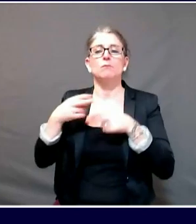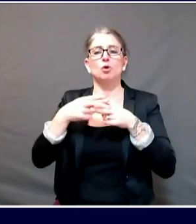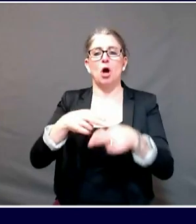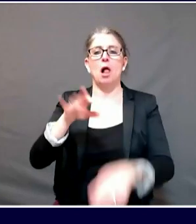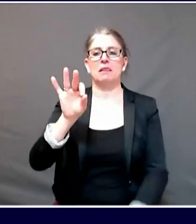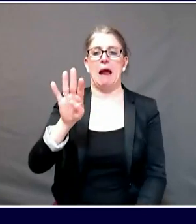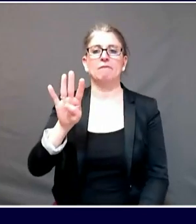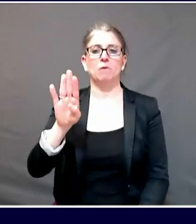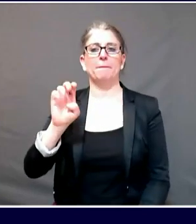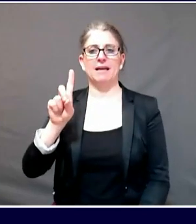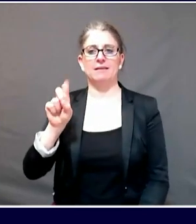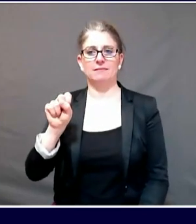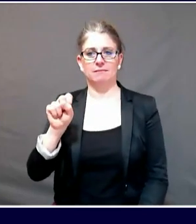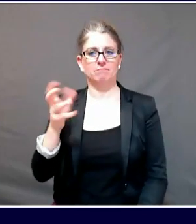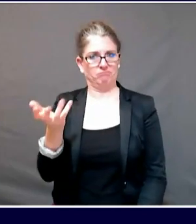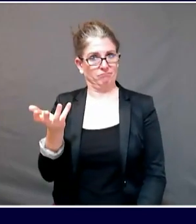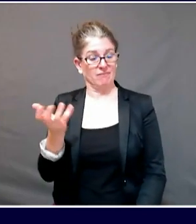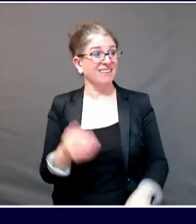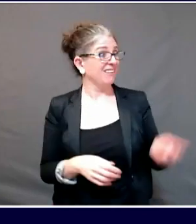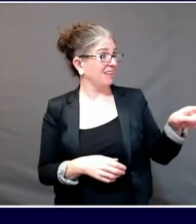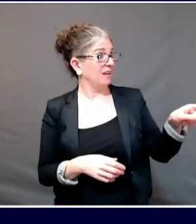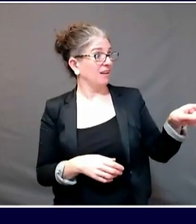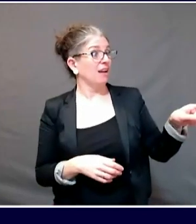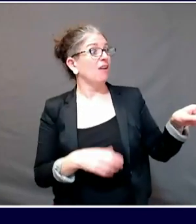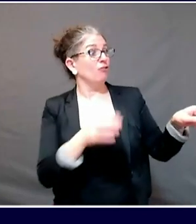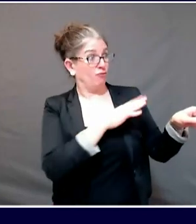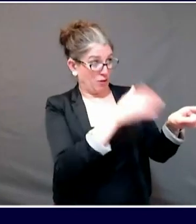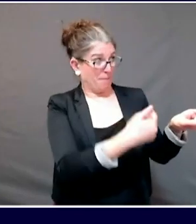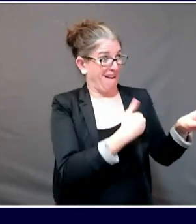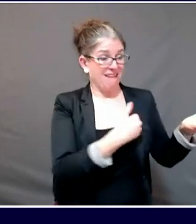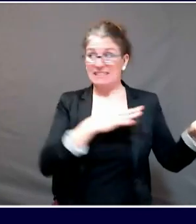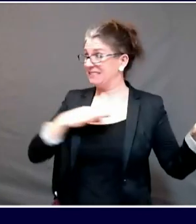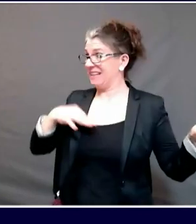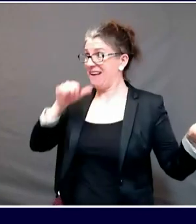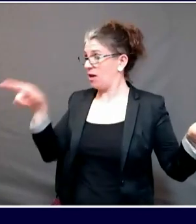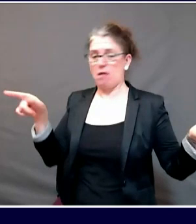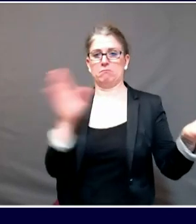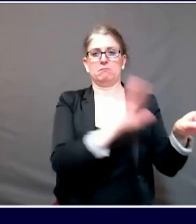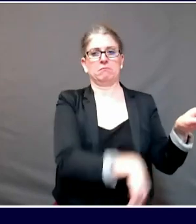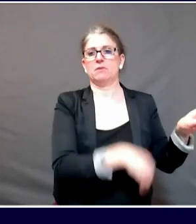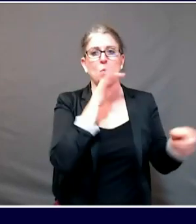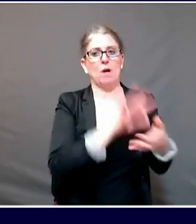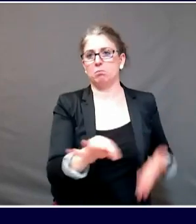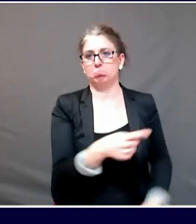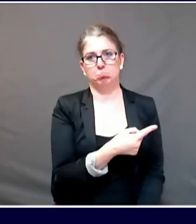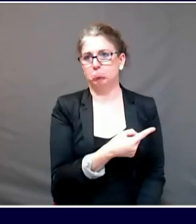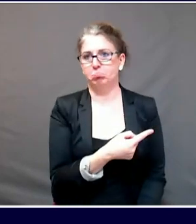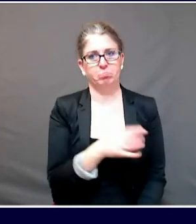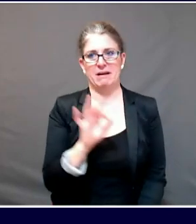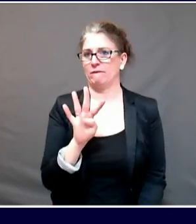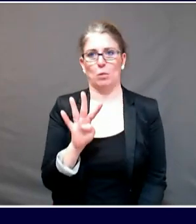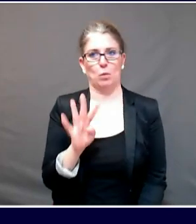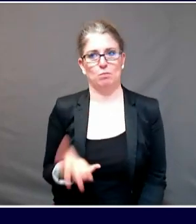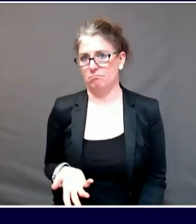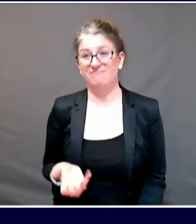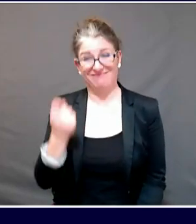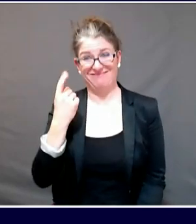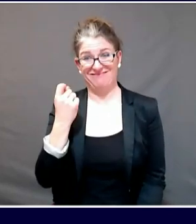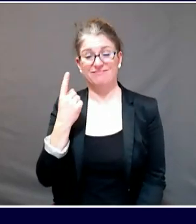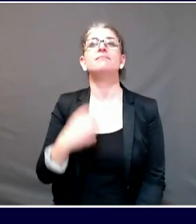don't see that happening. But again, as has happened in other states, you can go from the immediate term and not see a